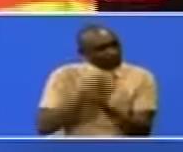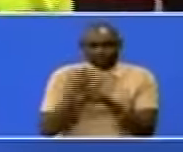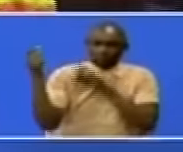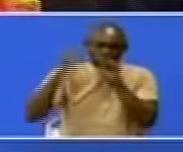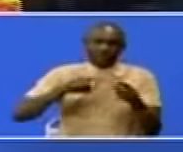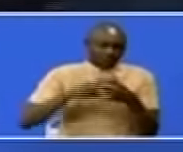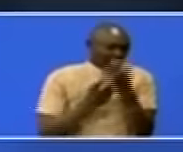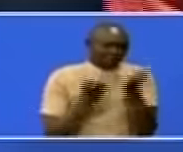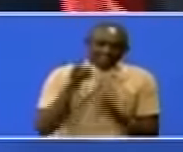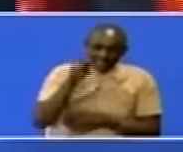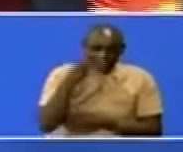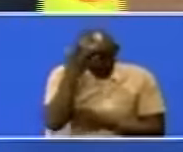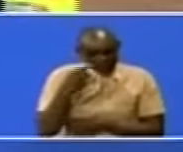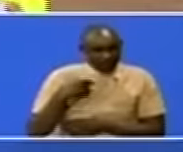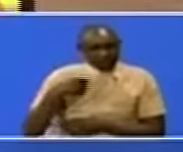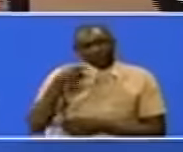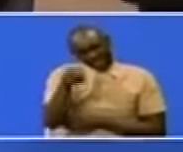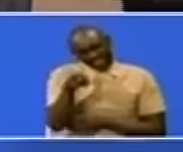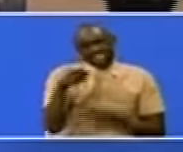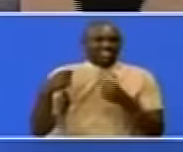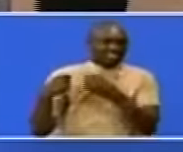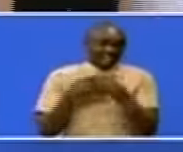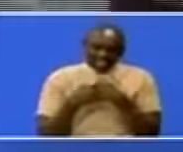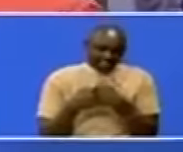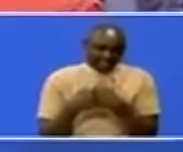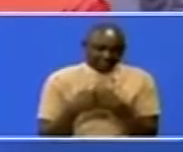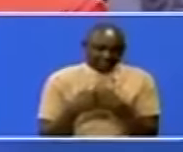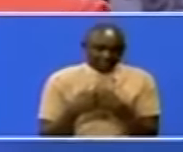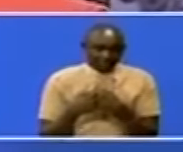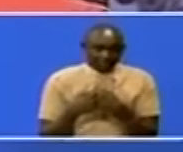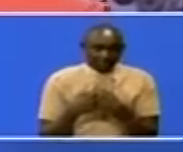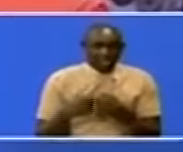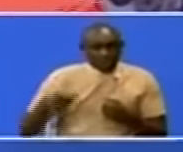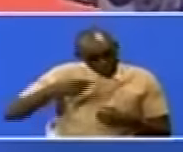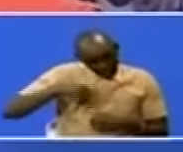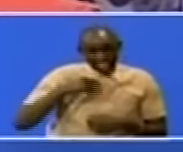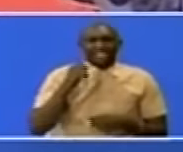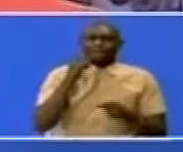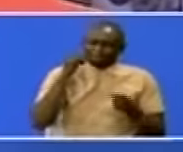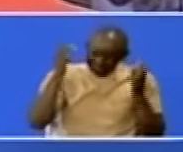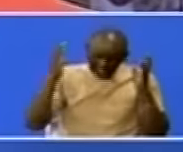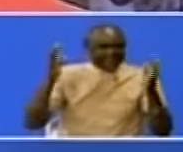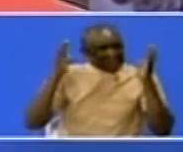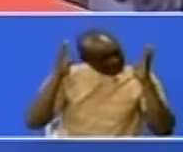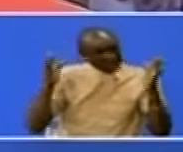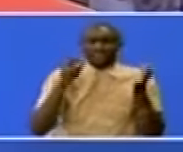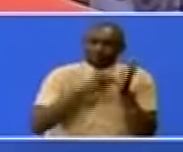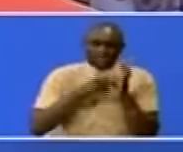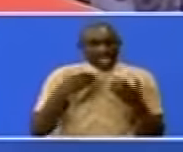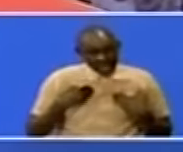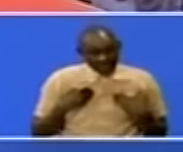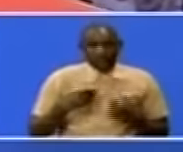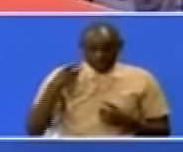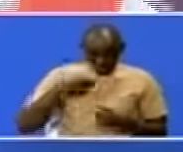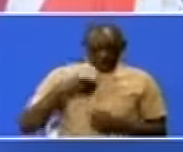an economy, something the International Monetary Fund agrees with. We are doing quite major projects. We have southern pipers, which